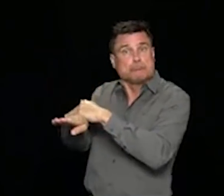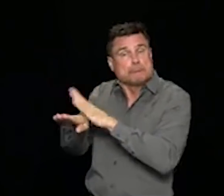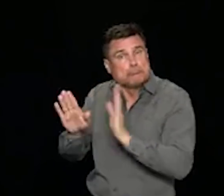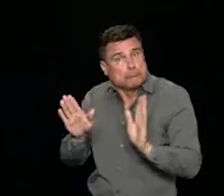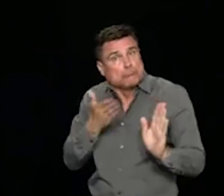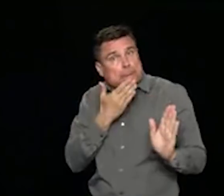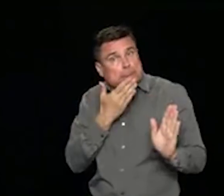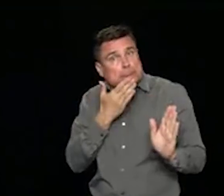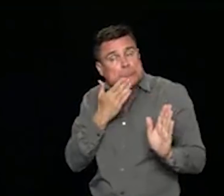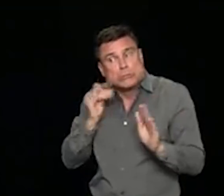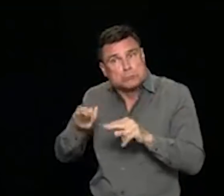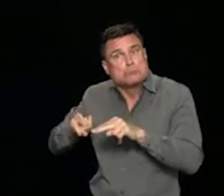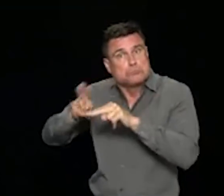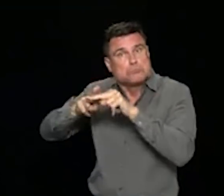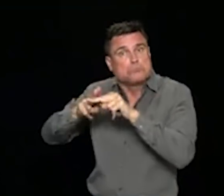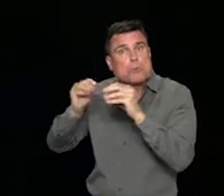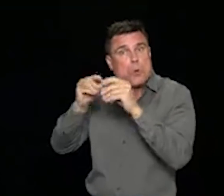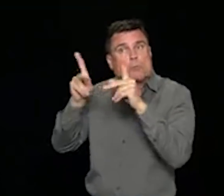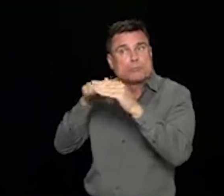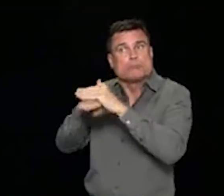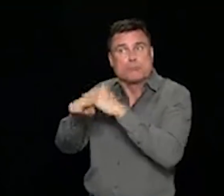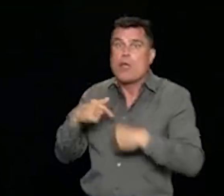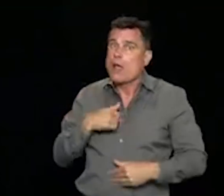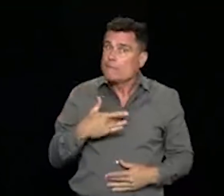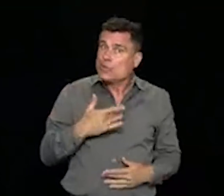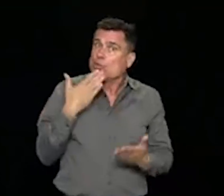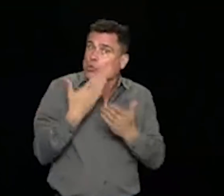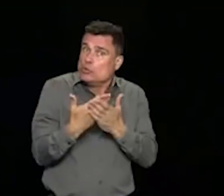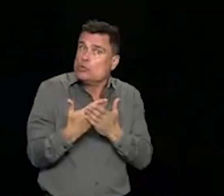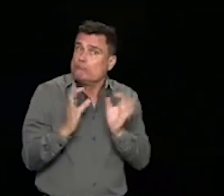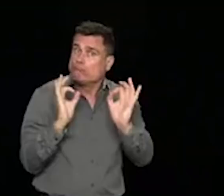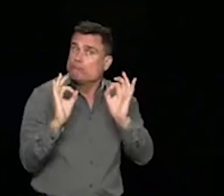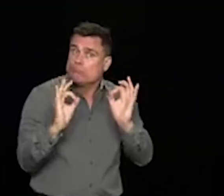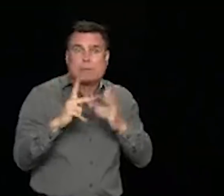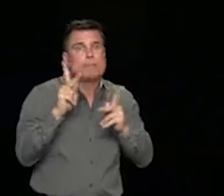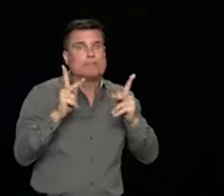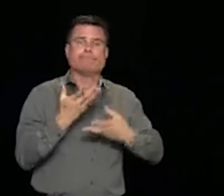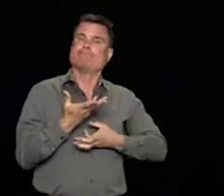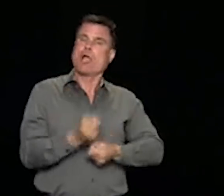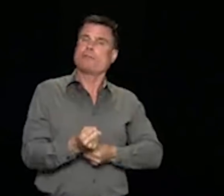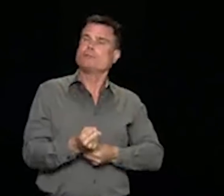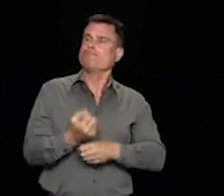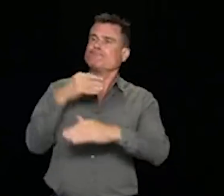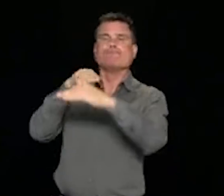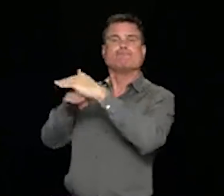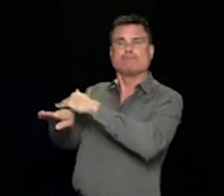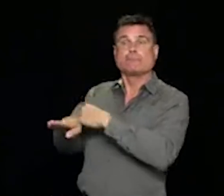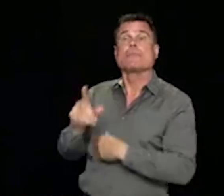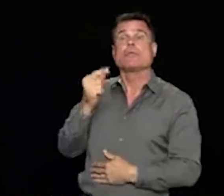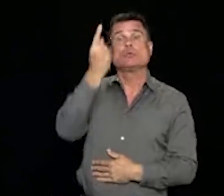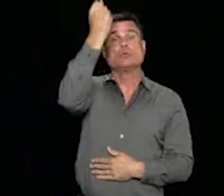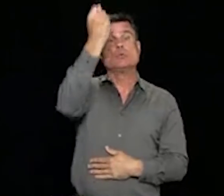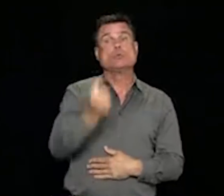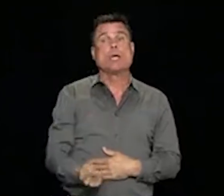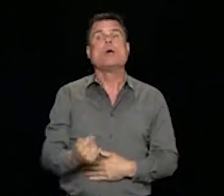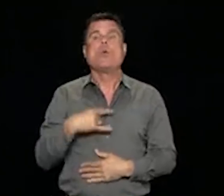since March. And I see that generally as a good sign. Every Tuesday I've reported